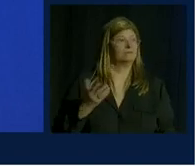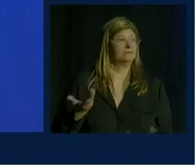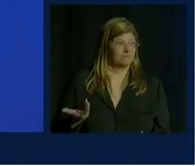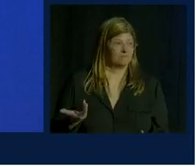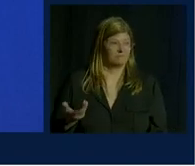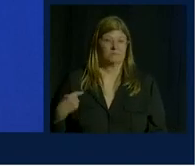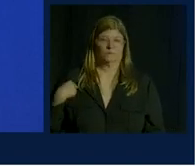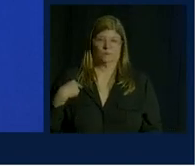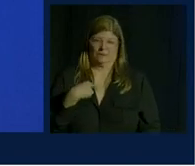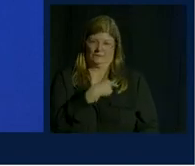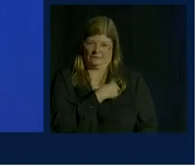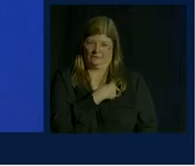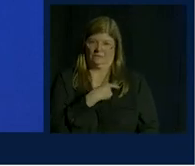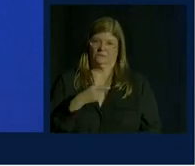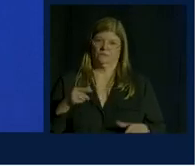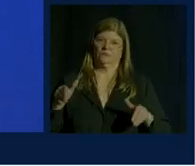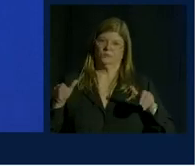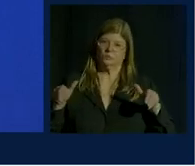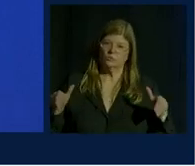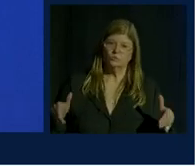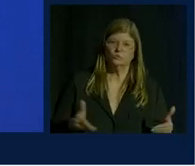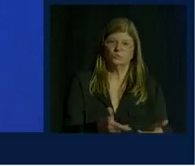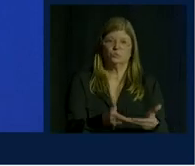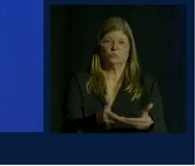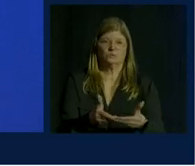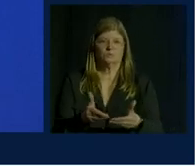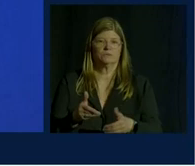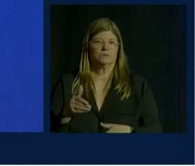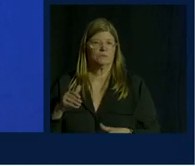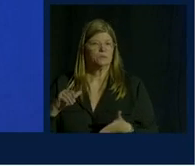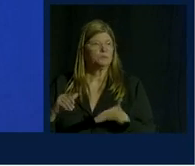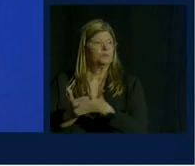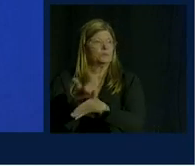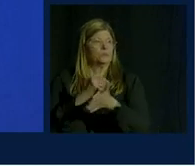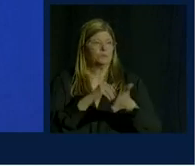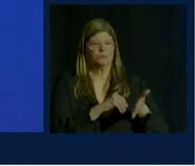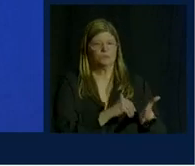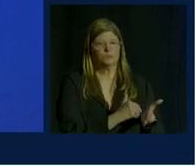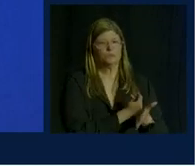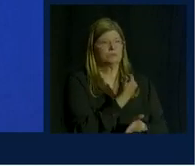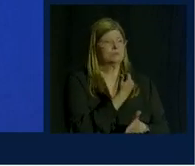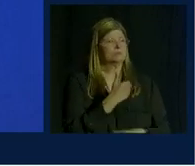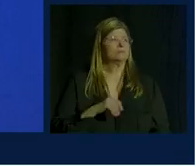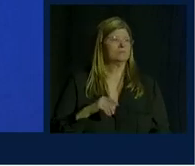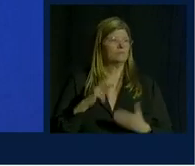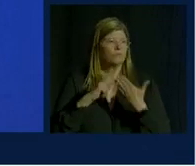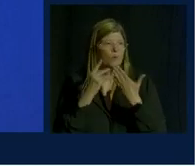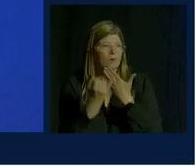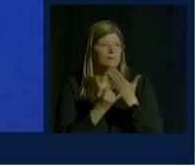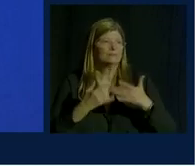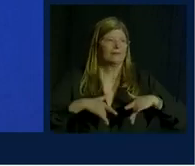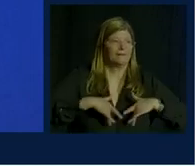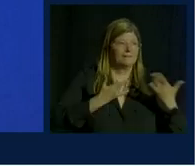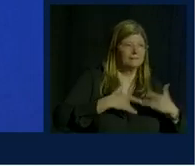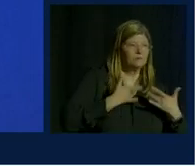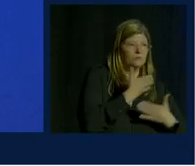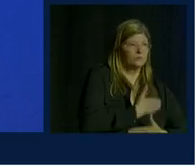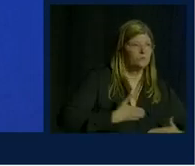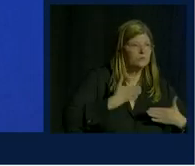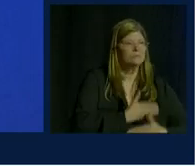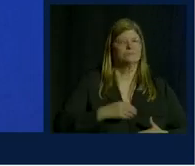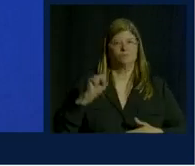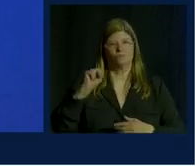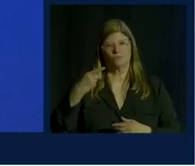40 projects to the business community. This is where we introduced the entertainment and sports